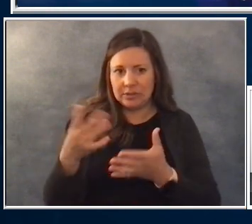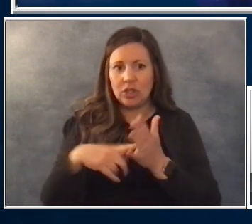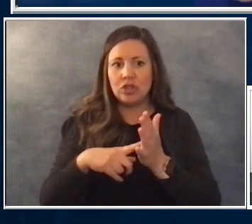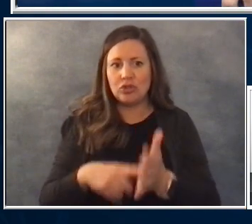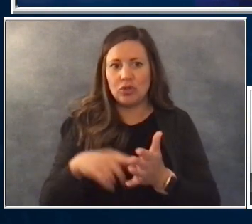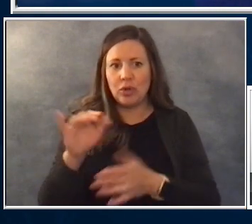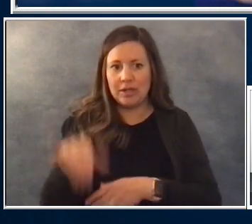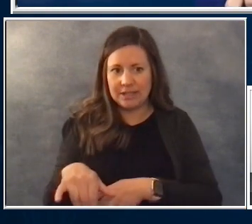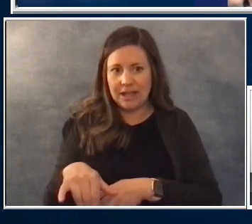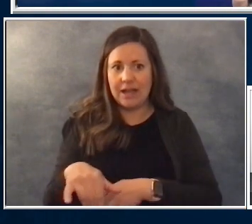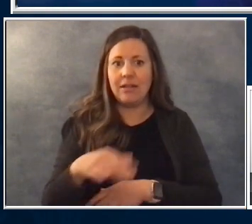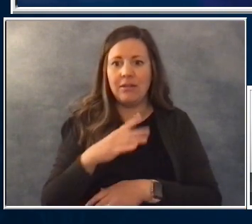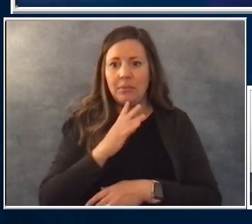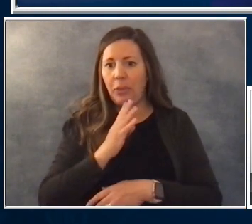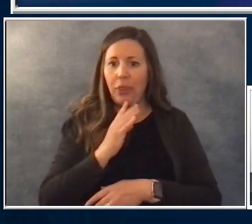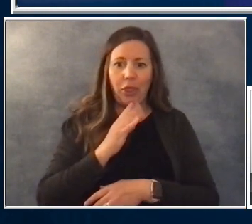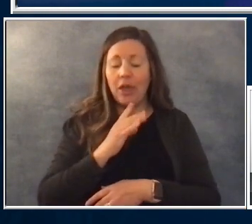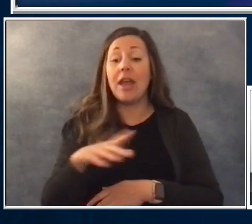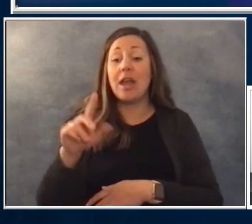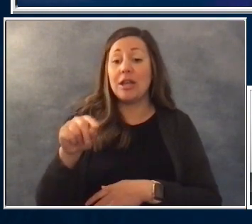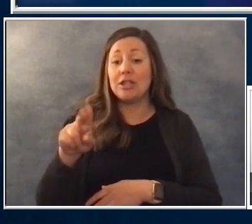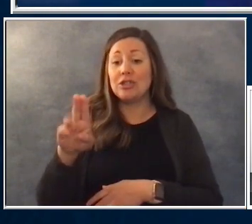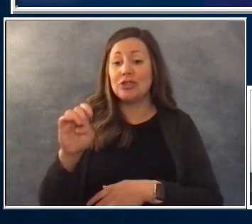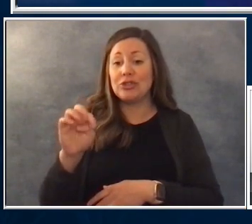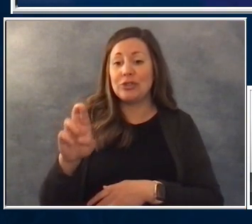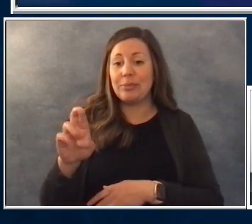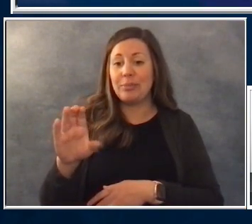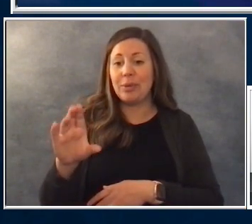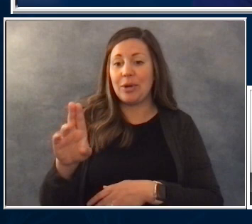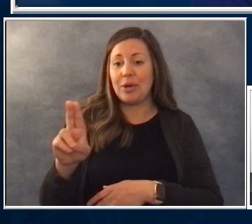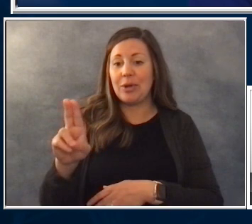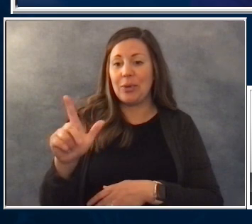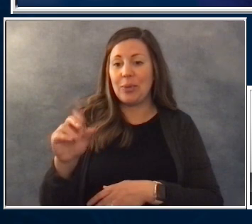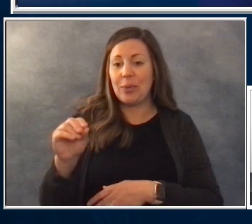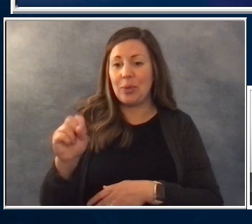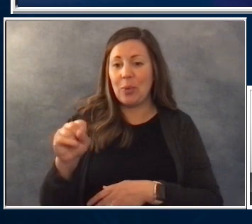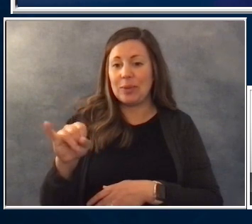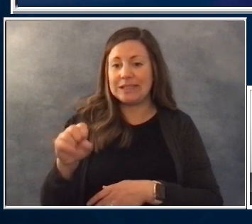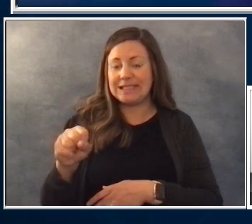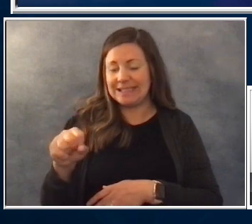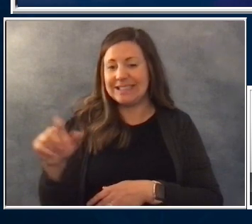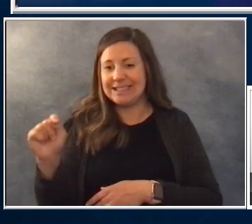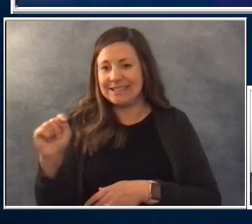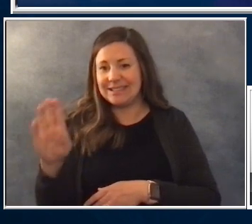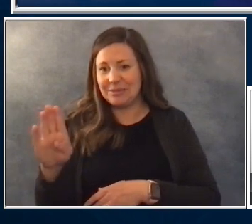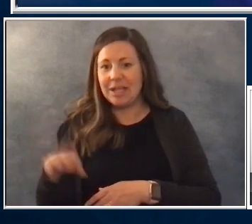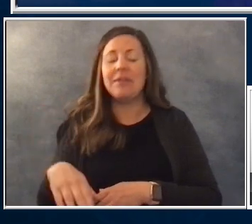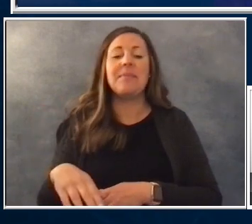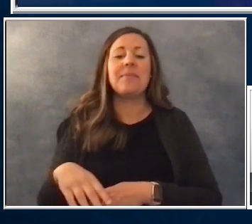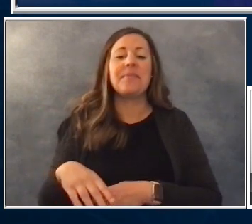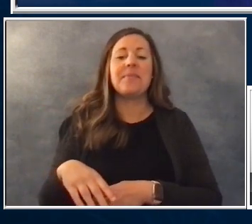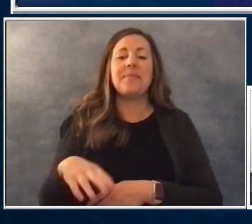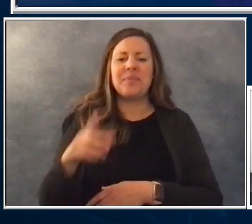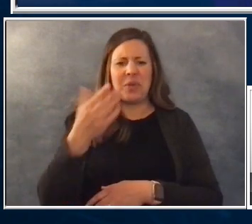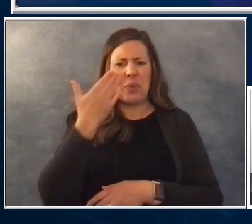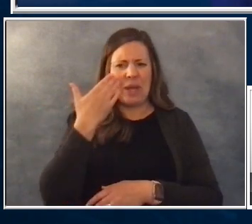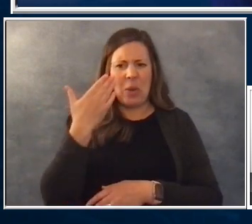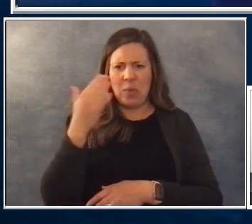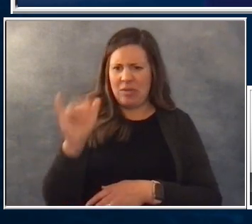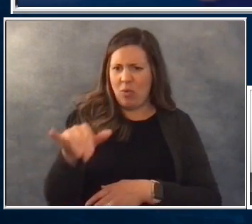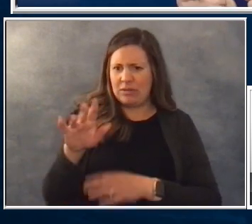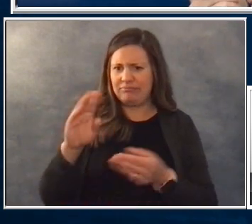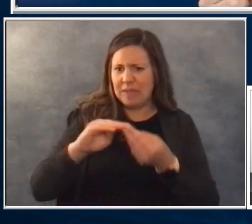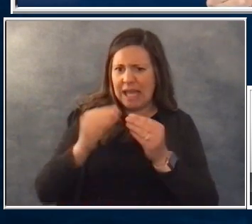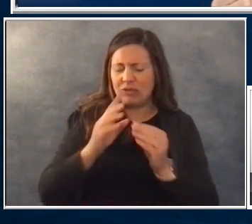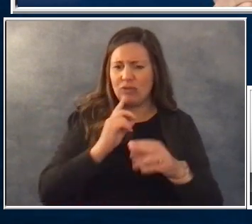have to say tuberculosis this early in the morning? I don't know, my tongue's warmed up. So we know that these cases rose for 2 straight years. Cases